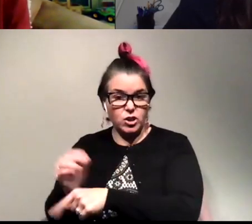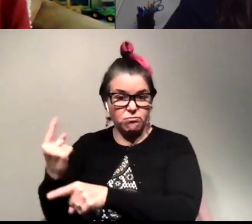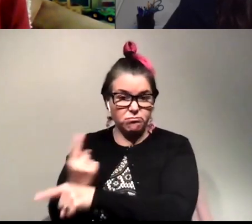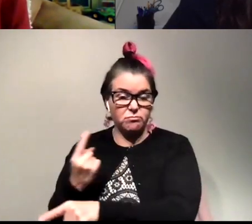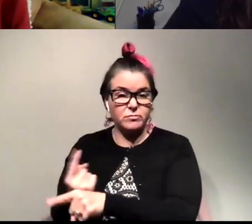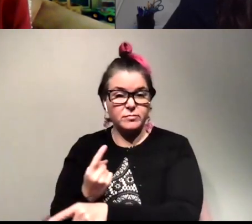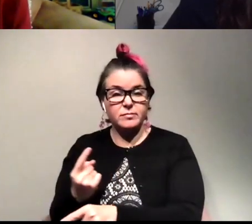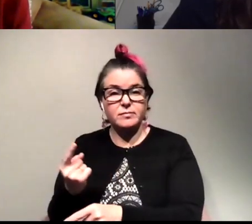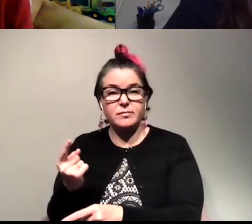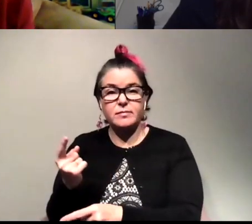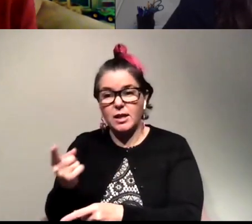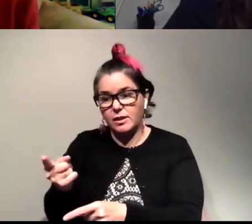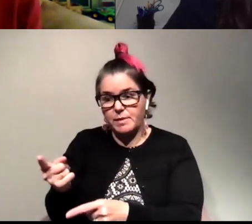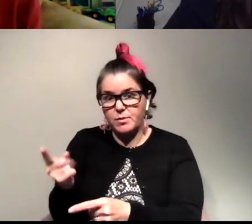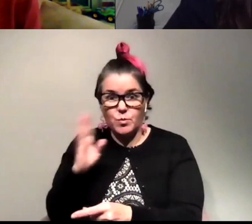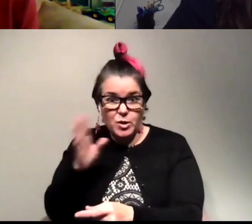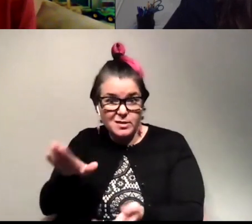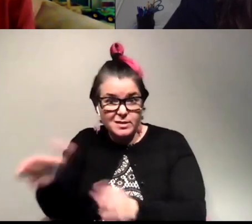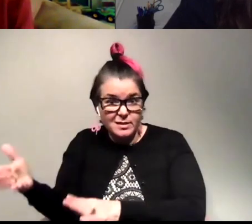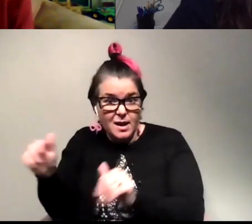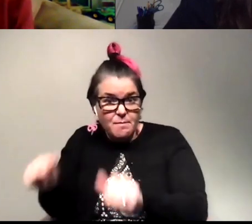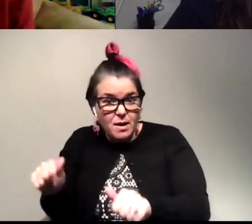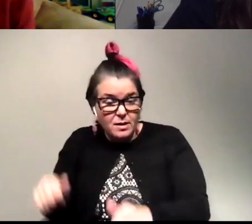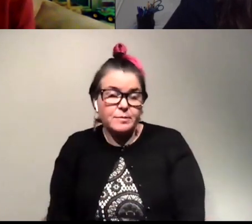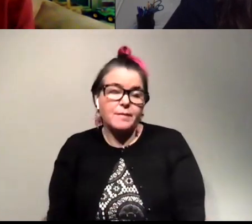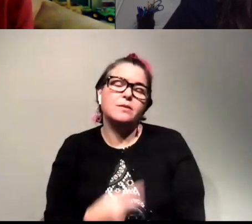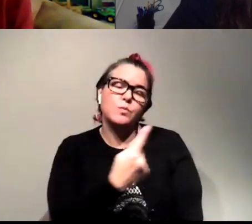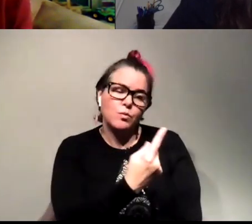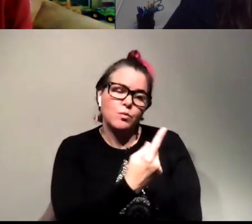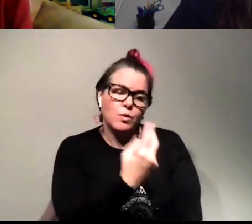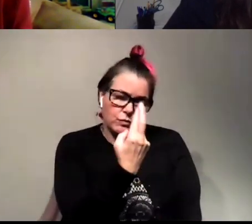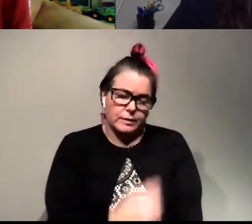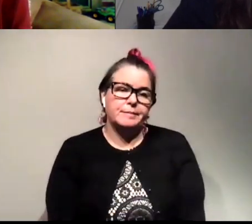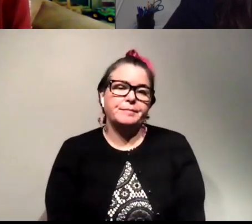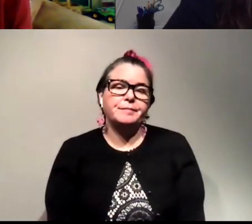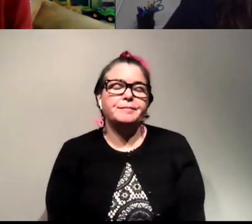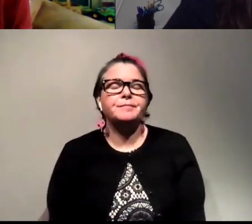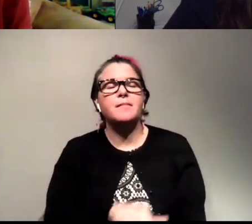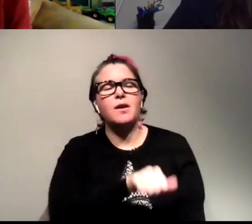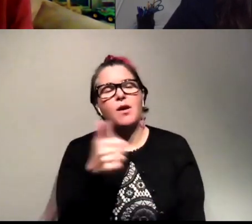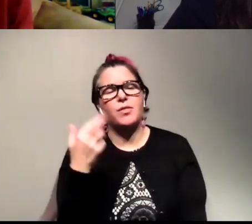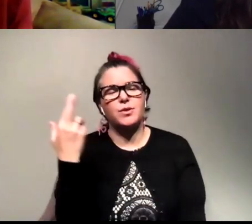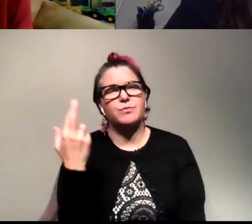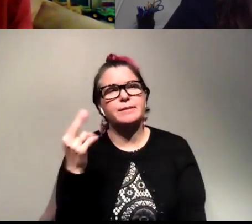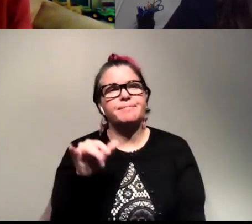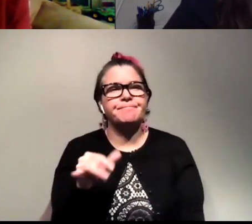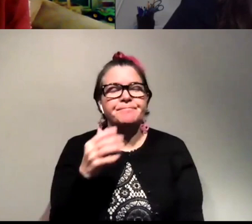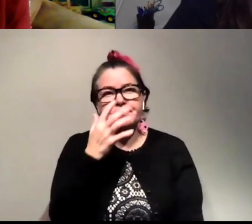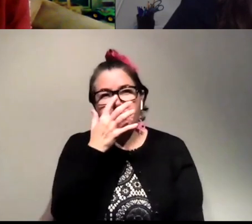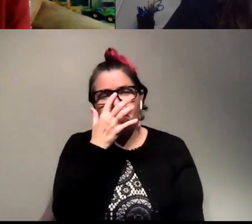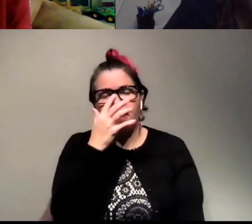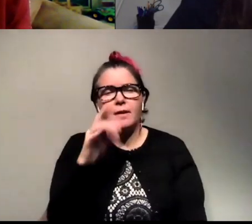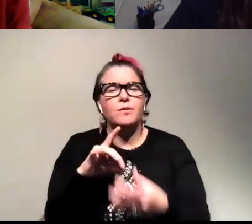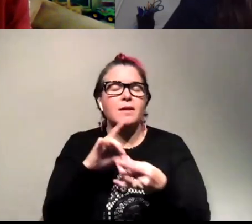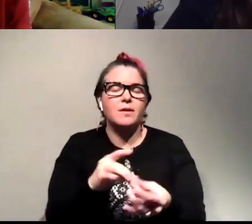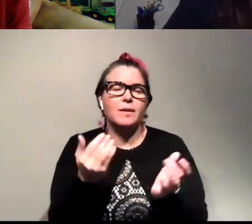being able to keep you alive. So that's one of the reasons, and then the other reasons really have to do with, again,